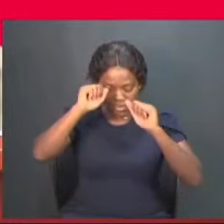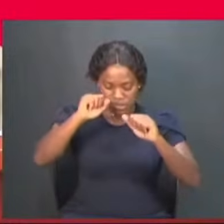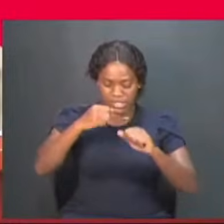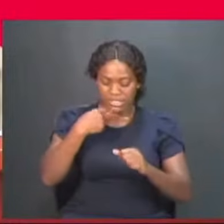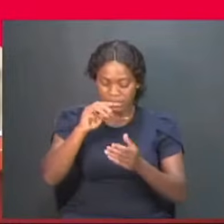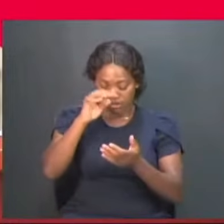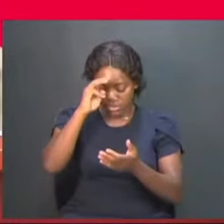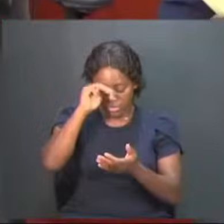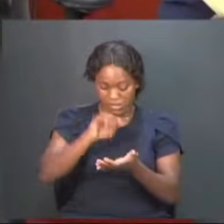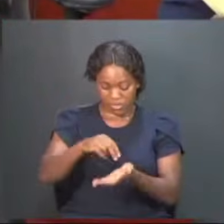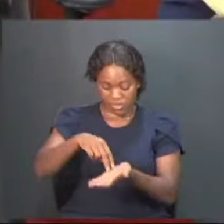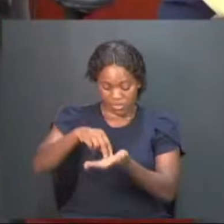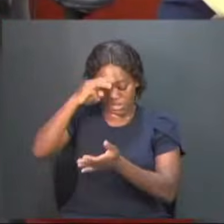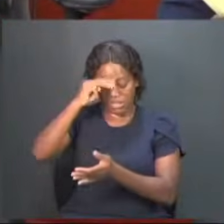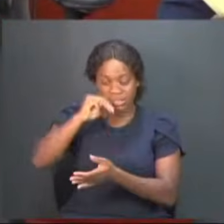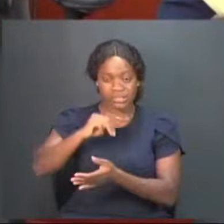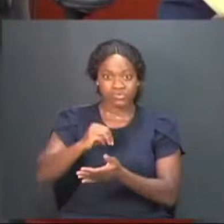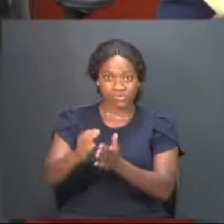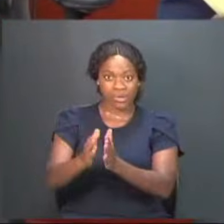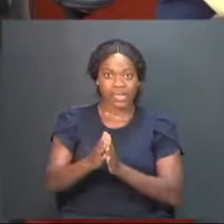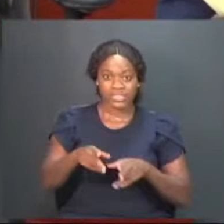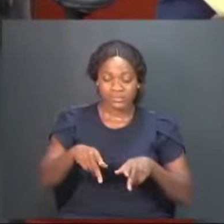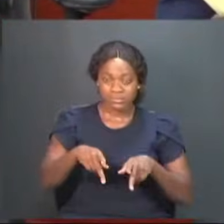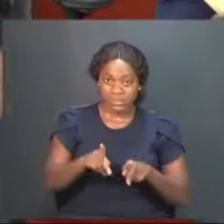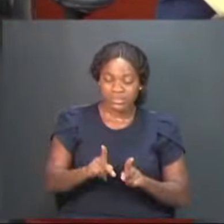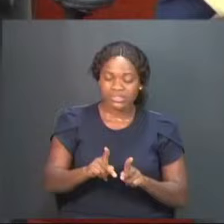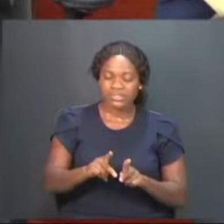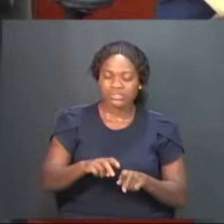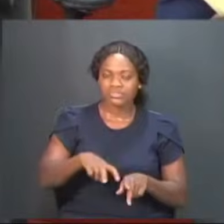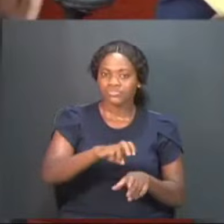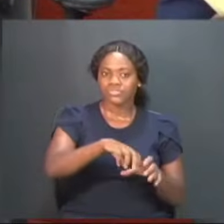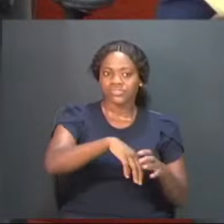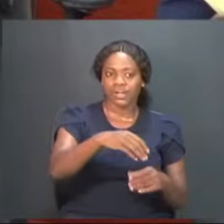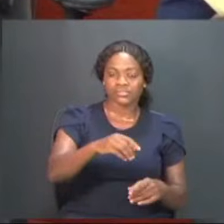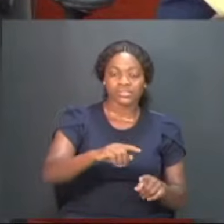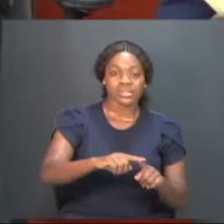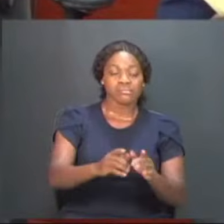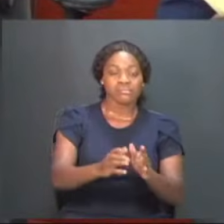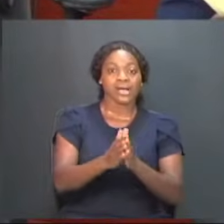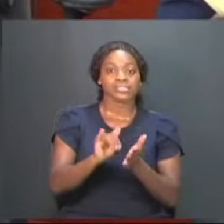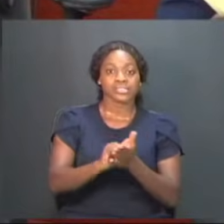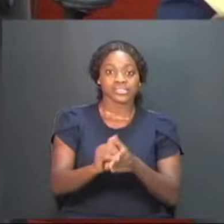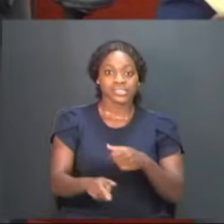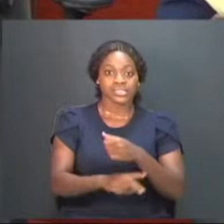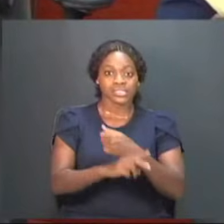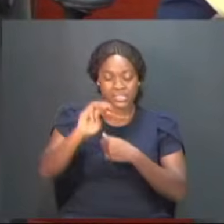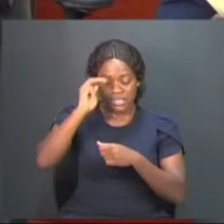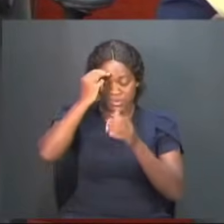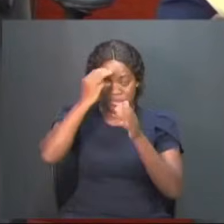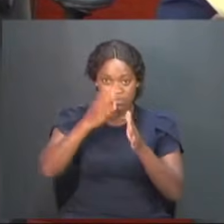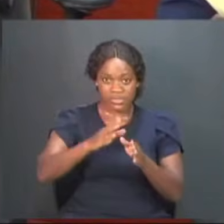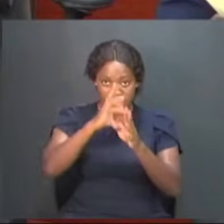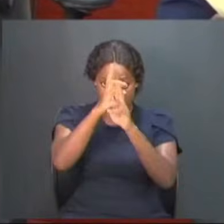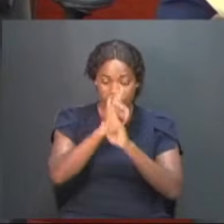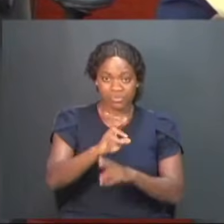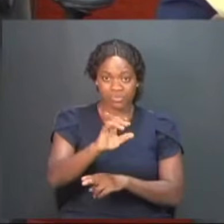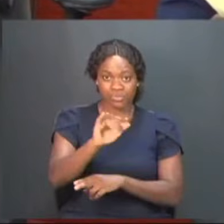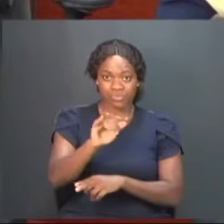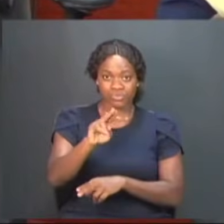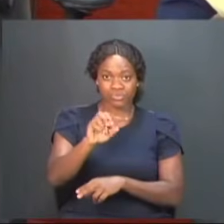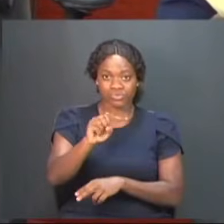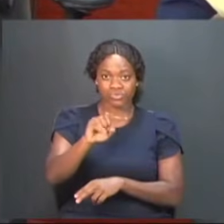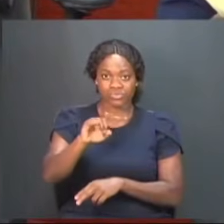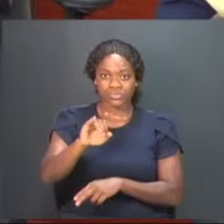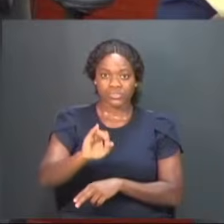absent himself in order to attend to that. But he's asked that his Deputy Minister, Honorable Yusuf, who is here with us,